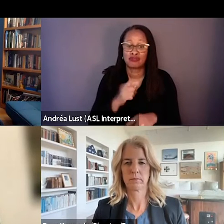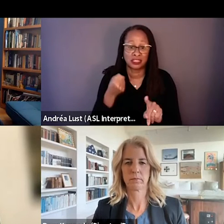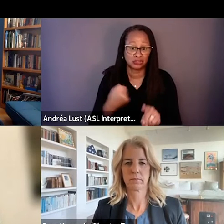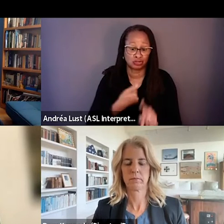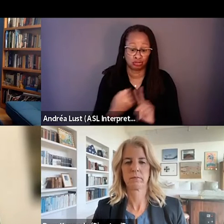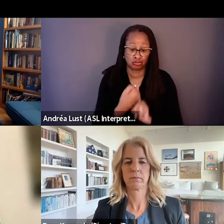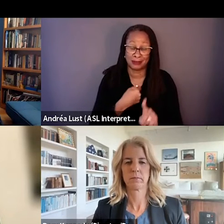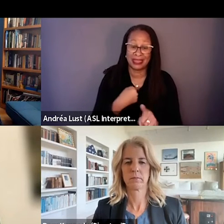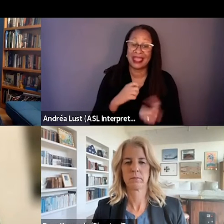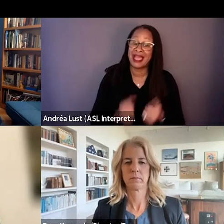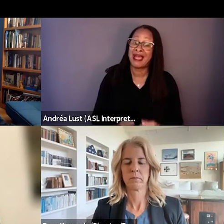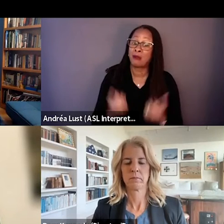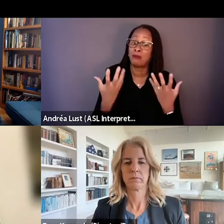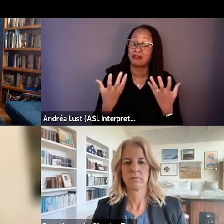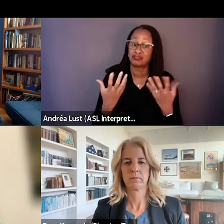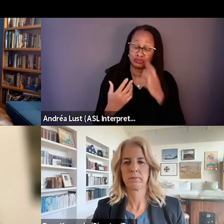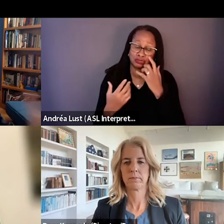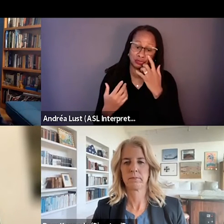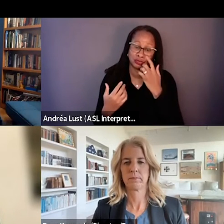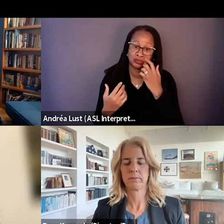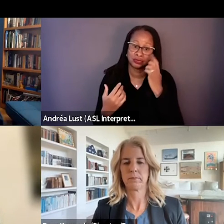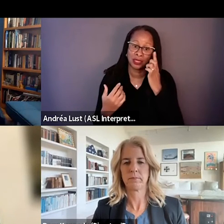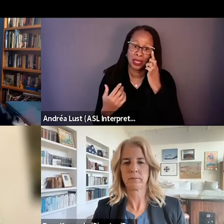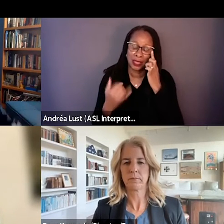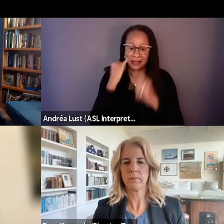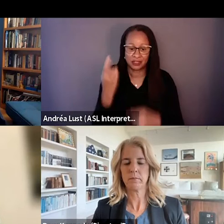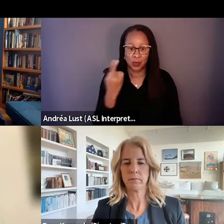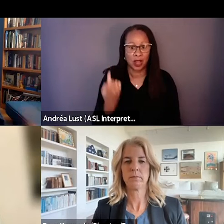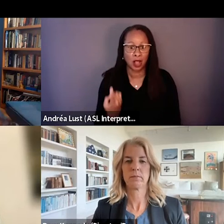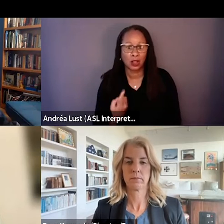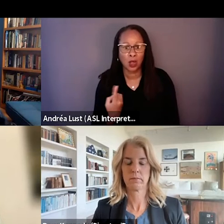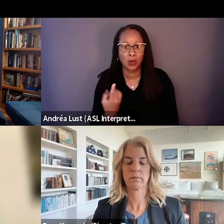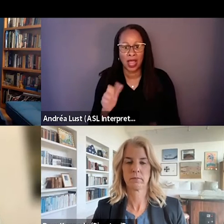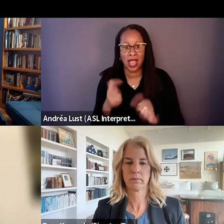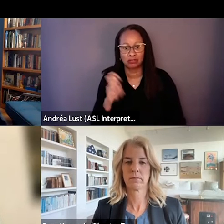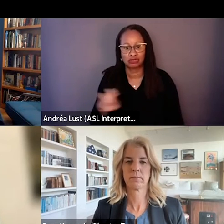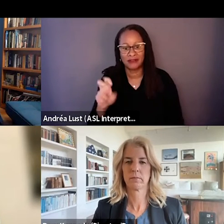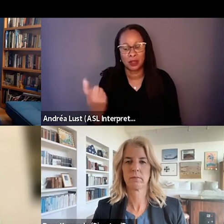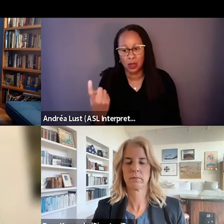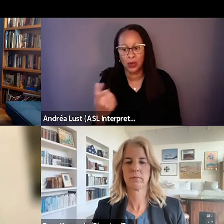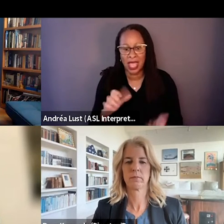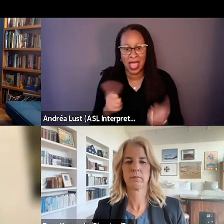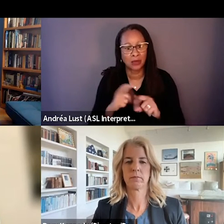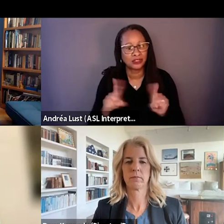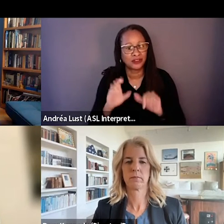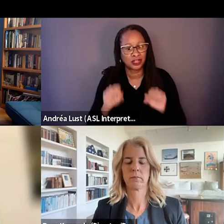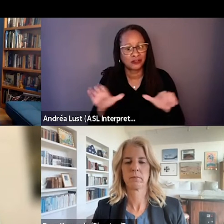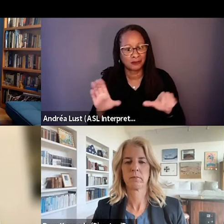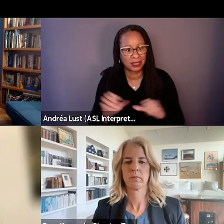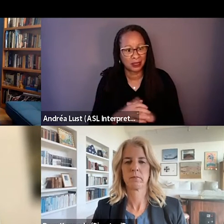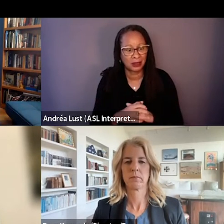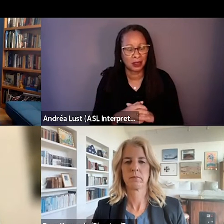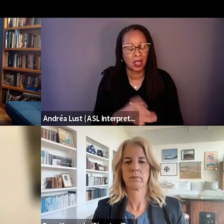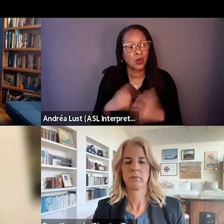how much each, you know, they, like if somebody had been alone and been traveling alone, how different that might have been. What